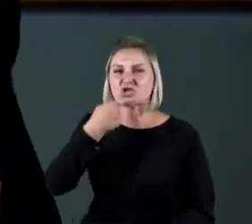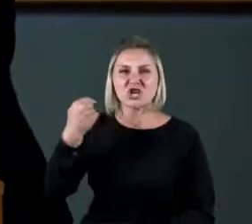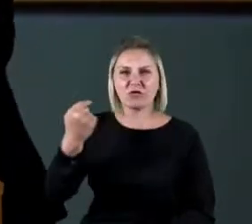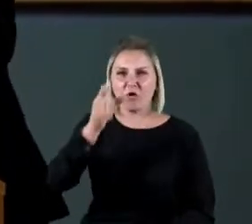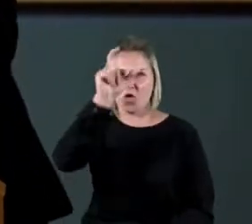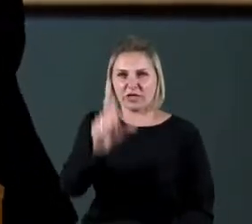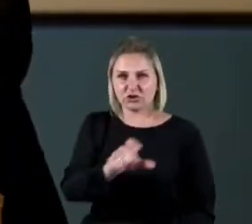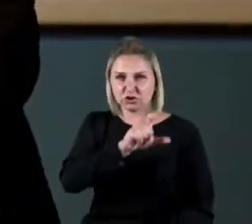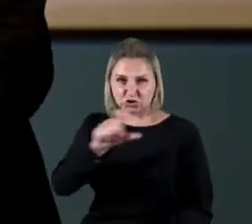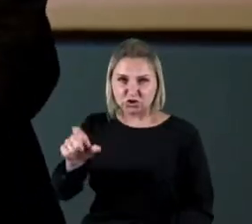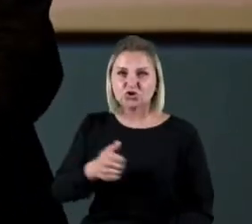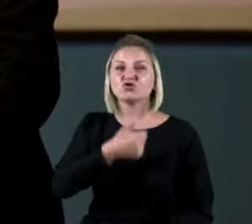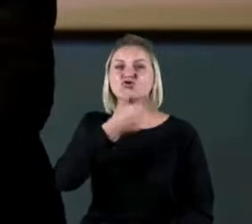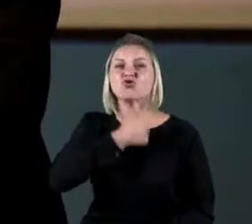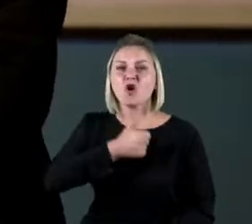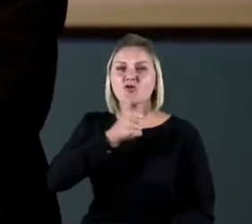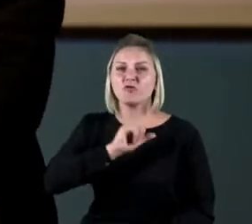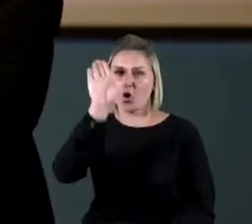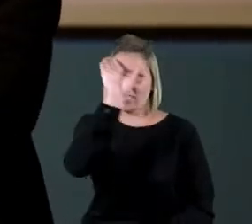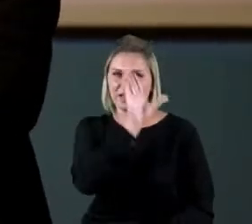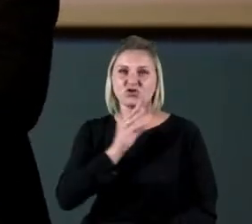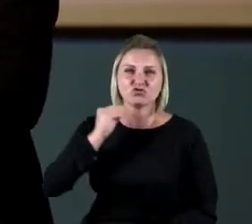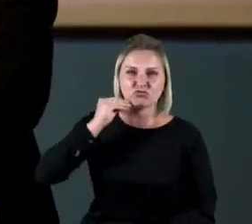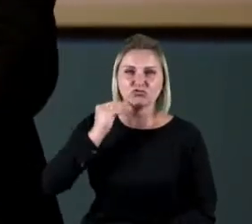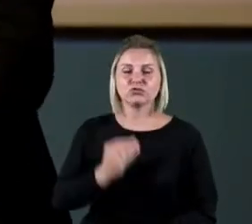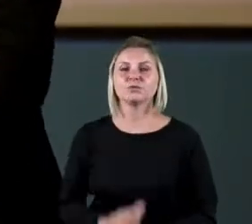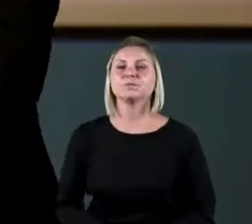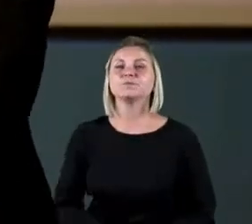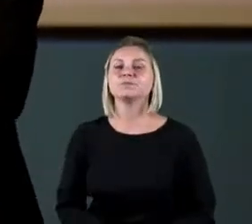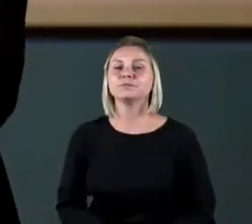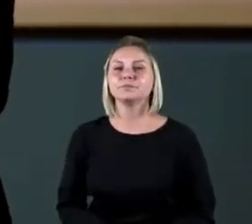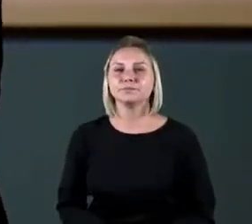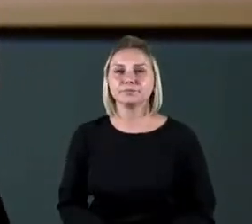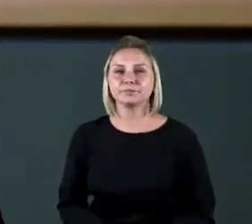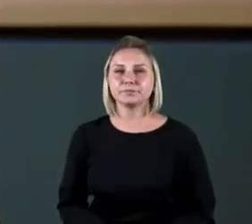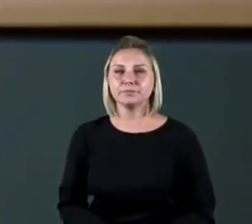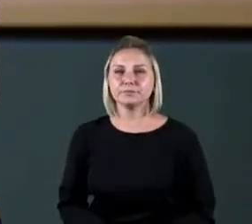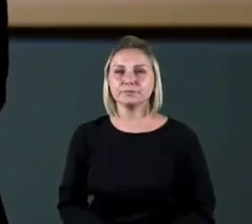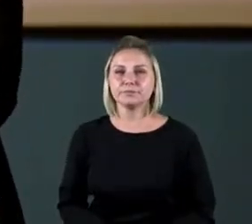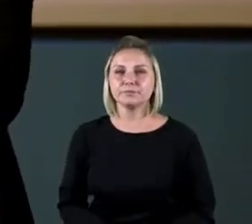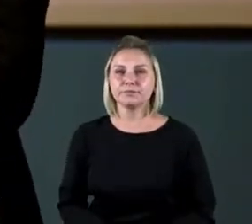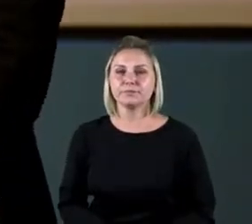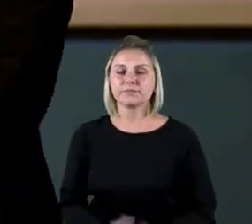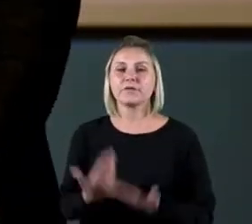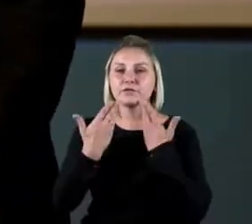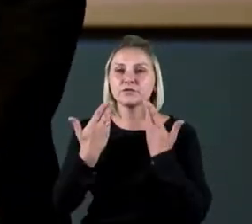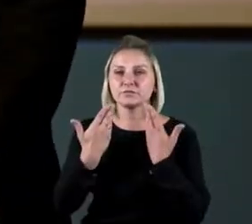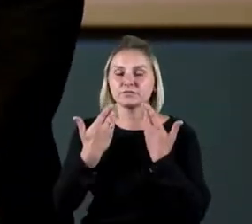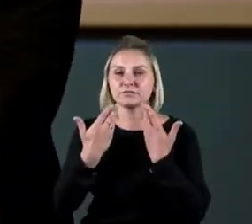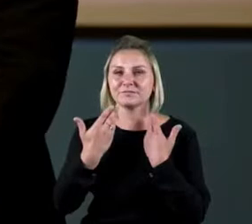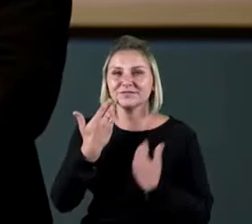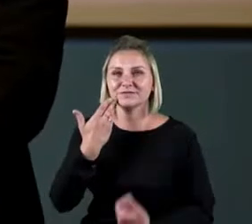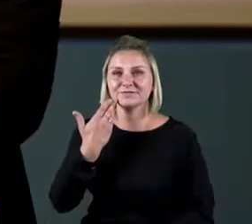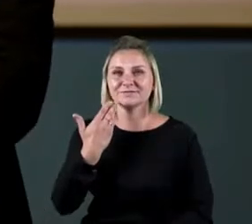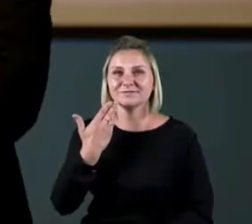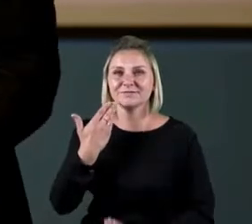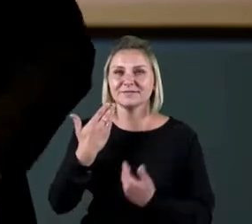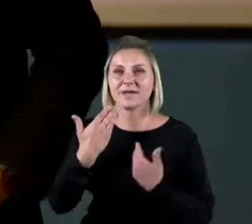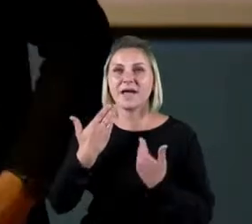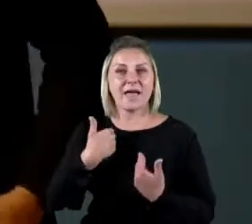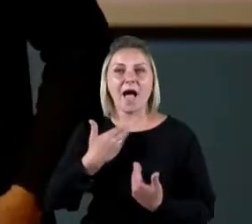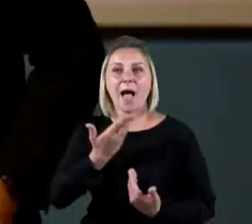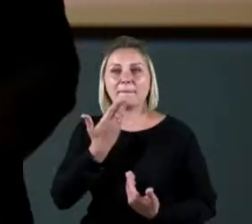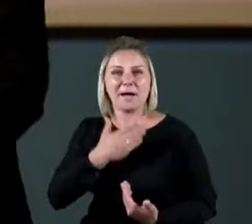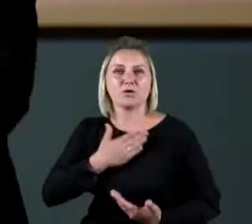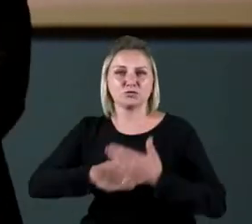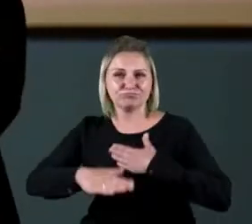morning. Salam alaikum. Bonjour. Shen Dobri. And buenos dias. For me, it's a big pleasure to be